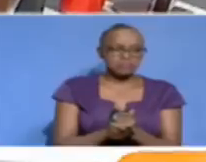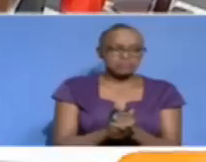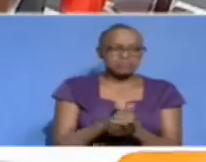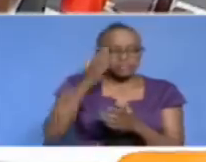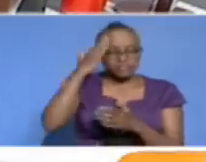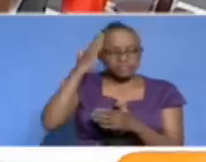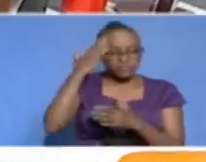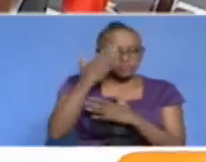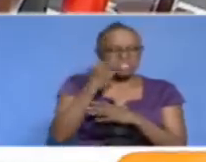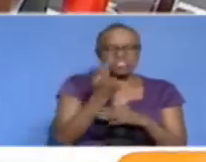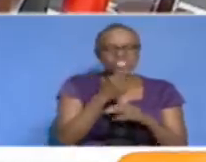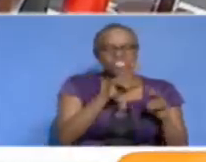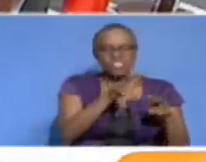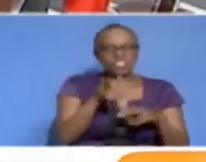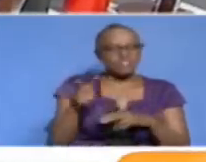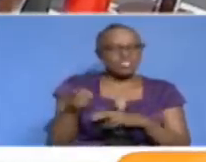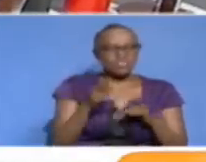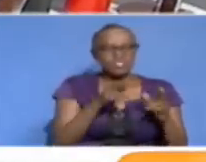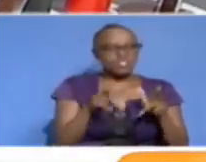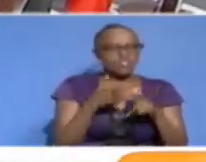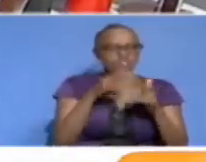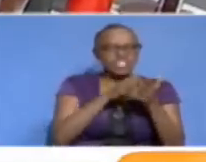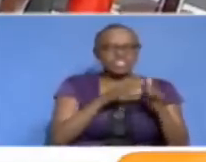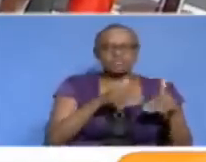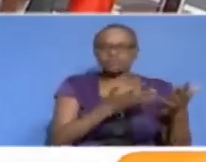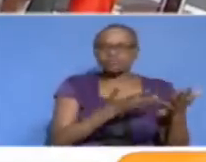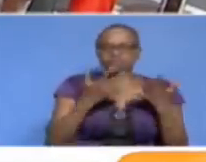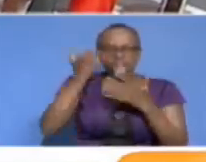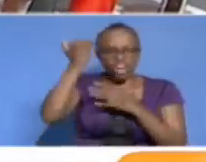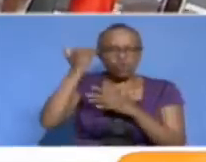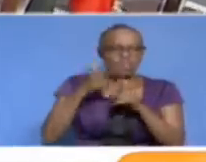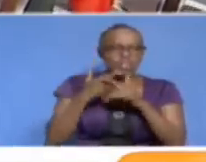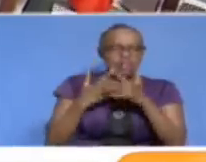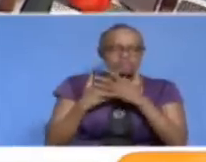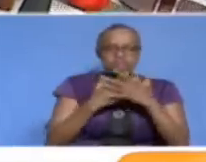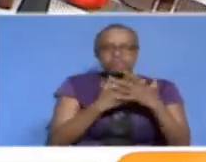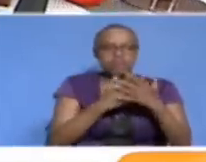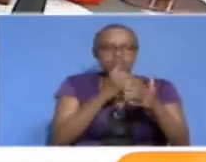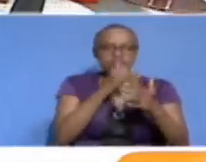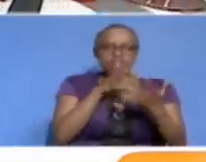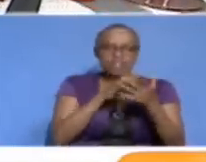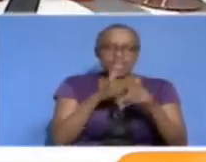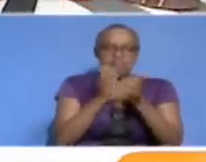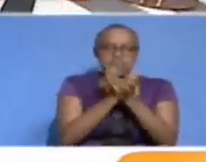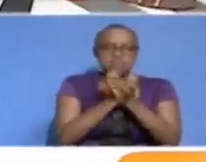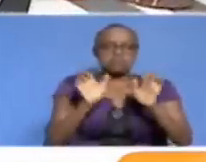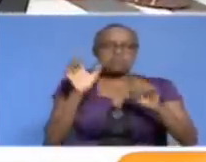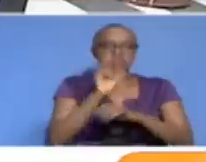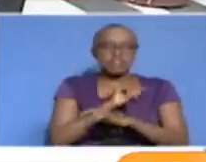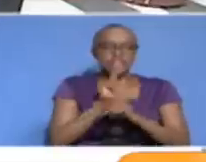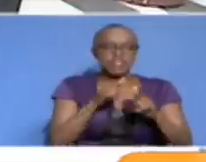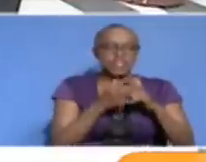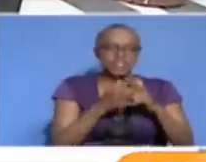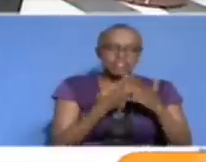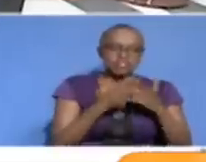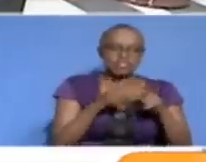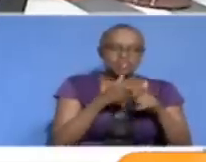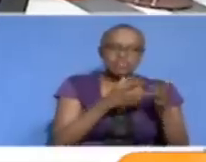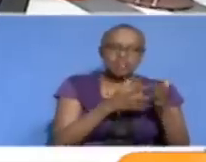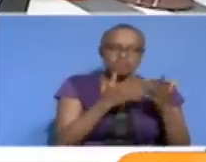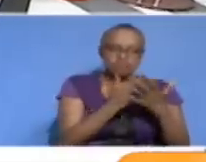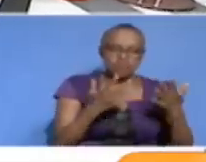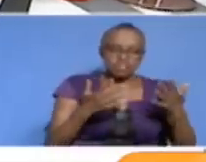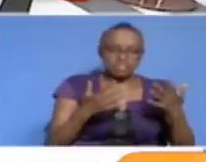Unajua ilikuwa ni wizi ya akili. Kesi nilipewa kotini, nikafanya kesi nikaachiliwa. I can buy a property from